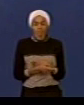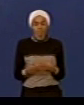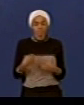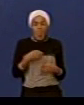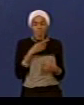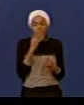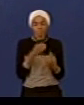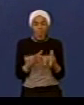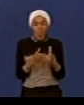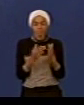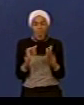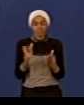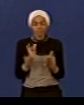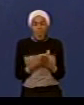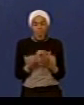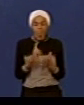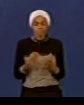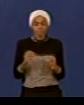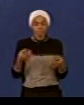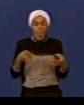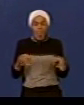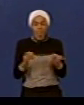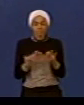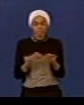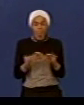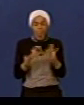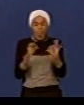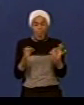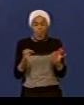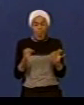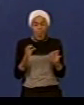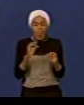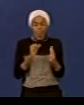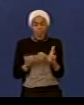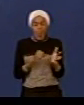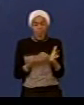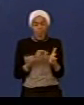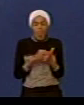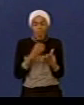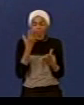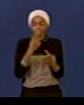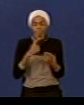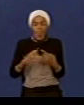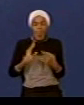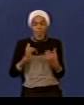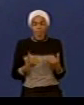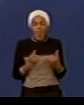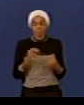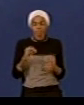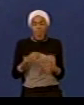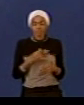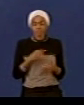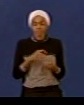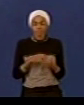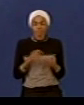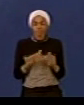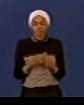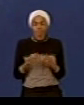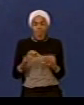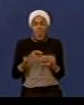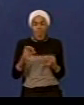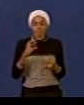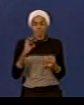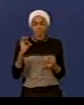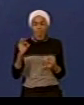We're asking that relevant passages that really speak to our present needs and problems, spiritually